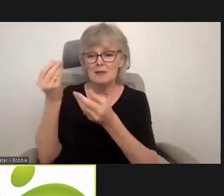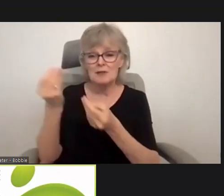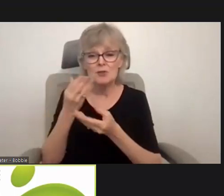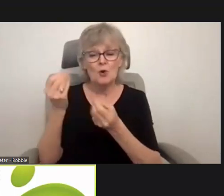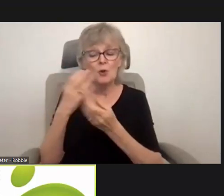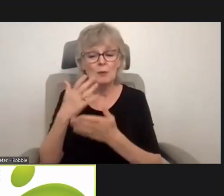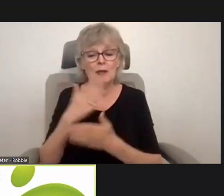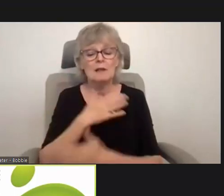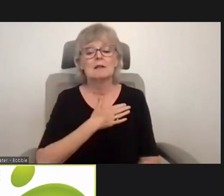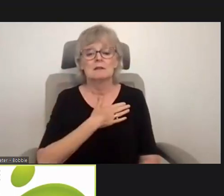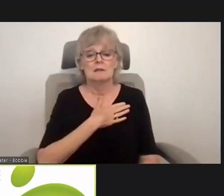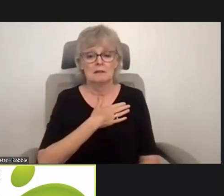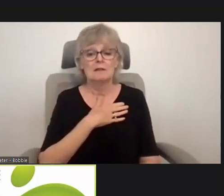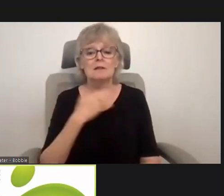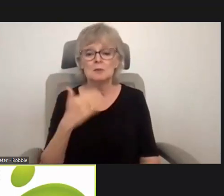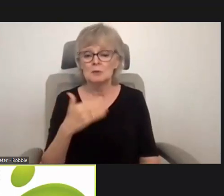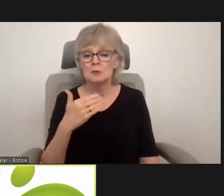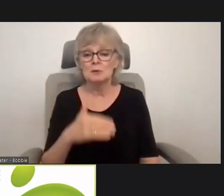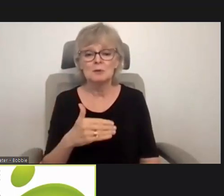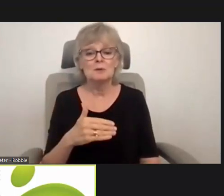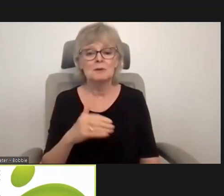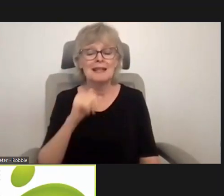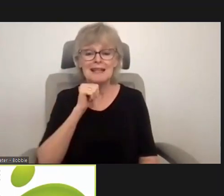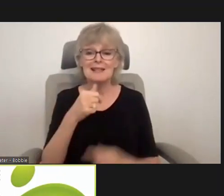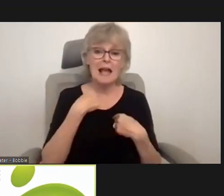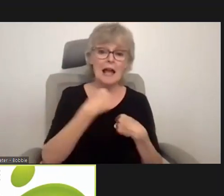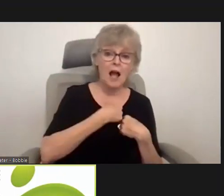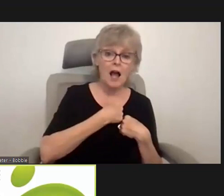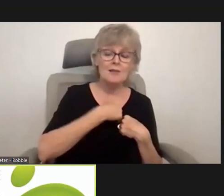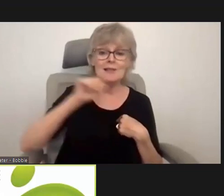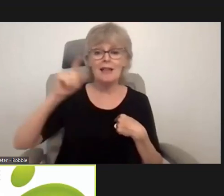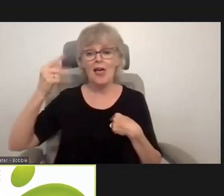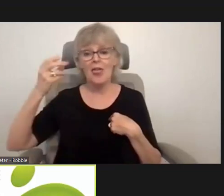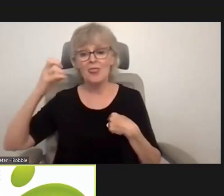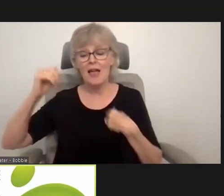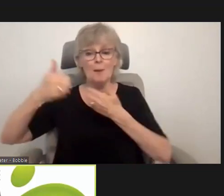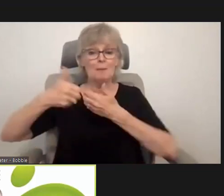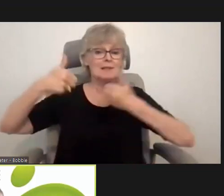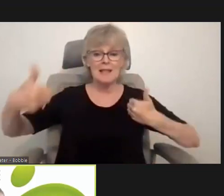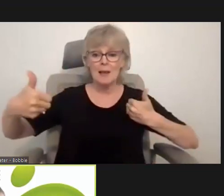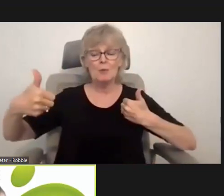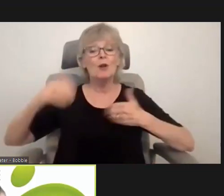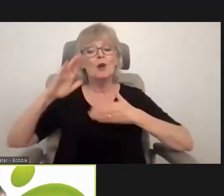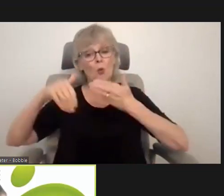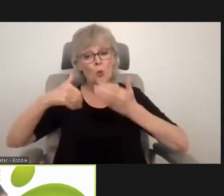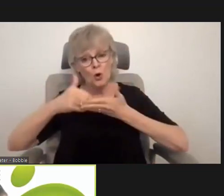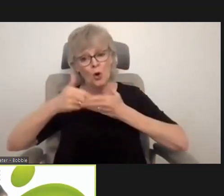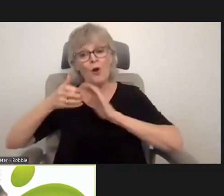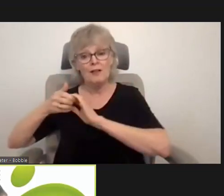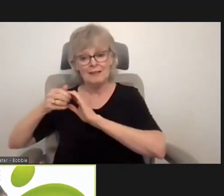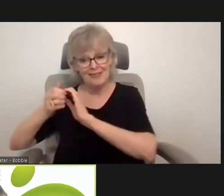they're a part. It's not up in them, it's us. We're all in this together, we really are.